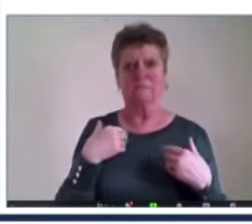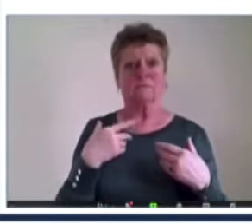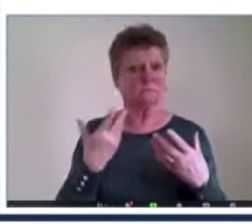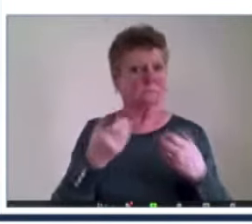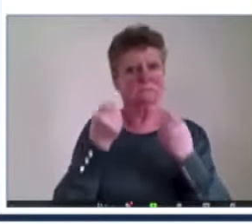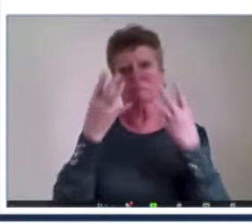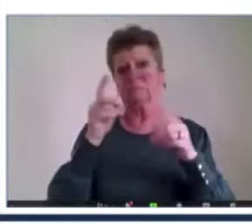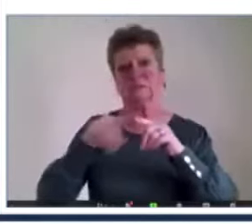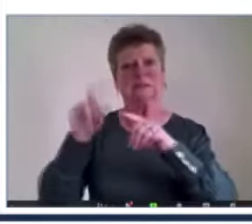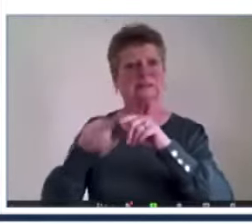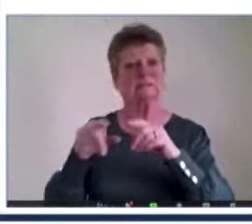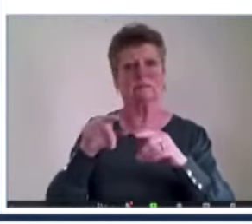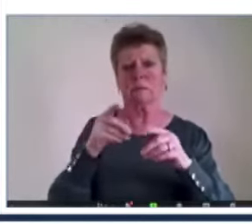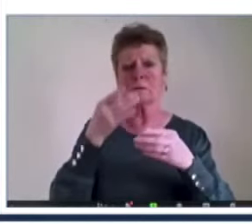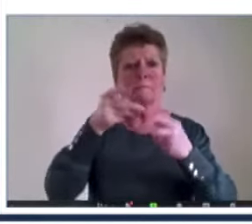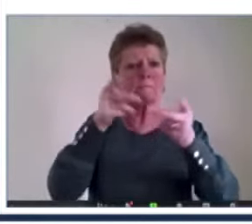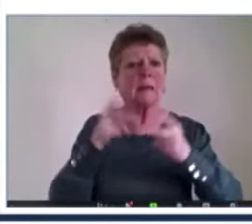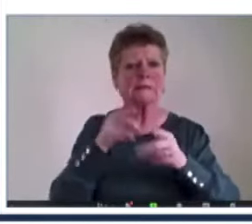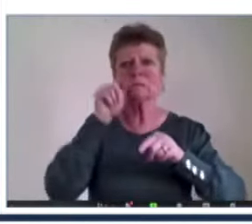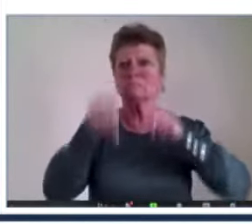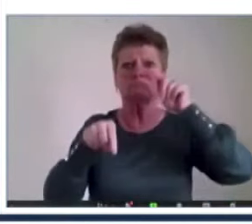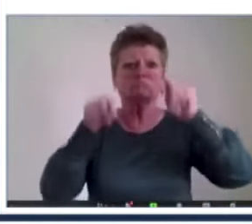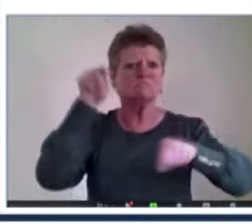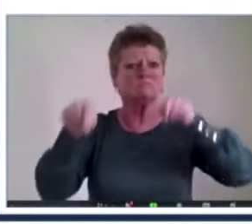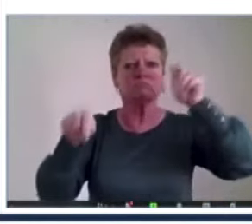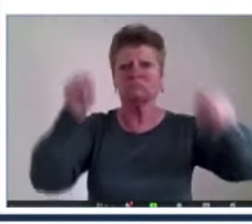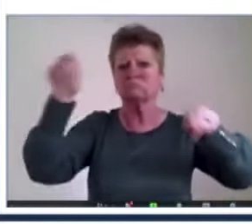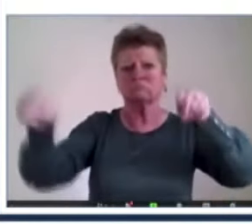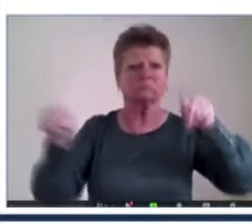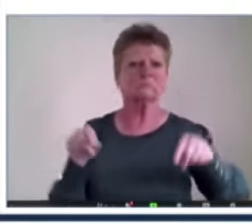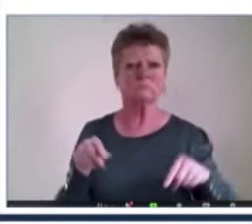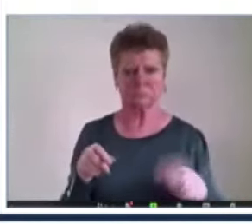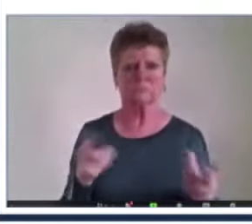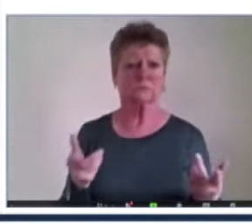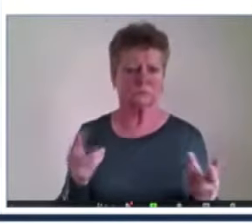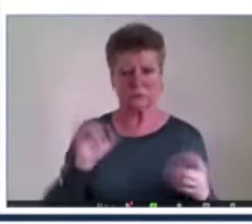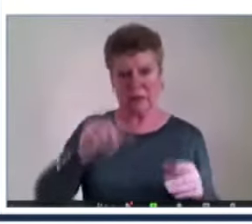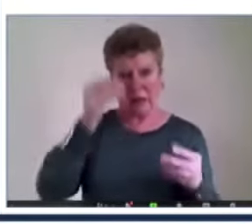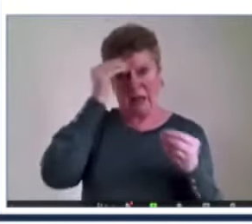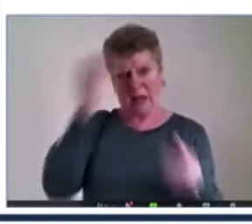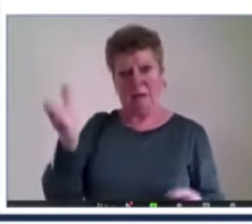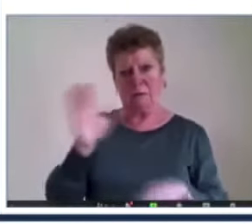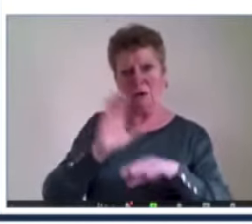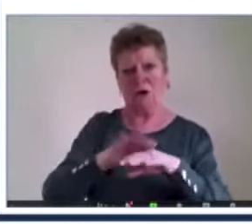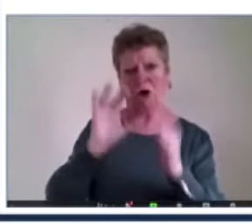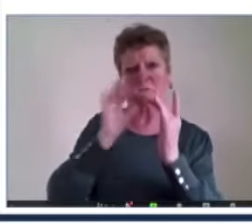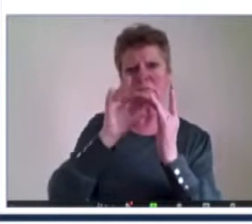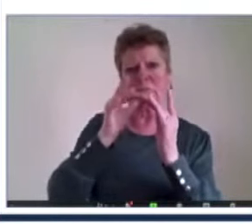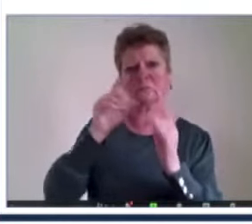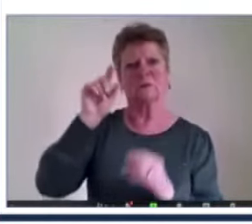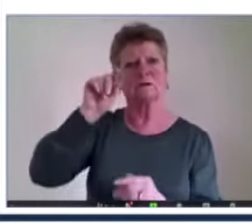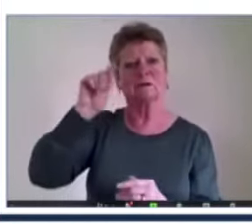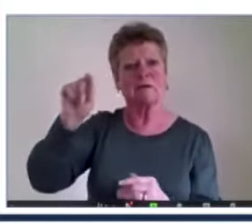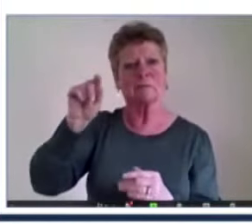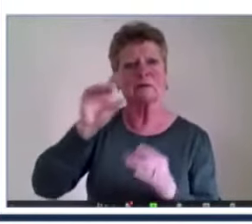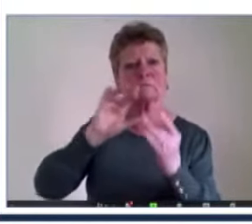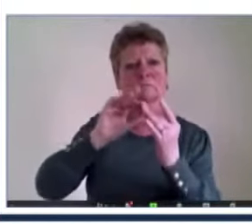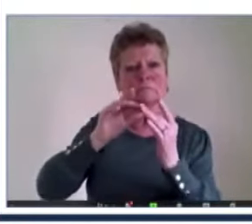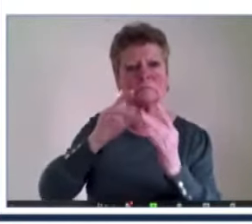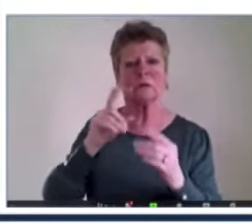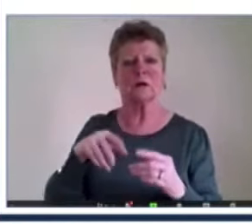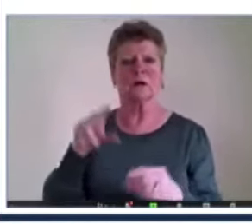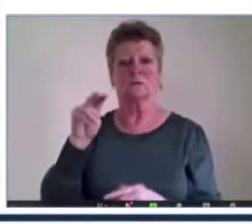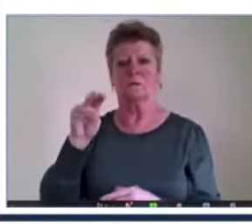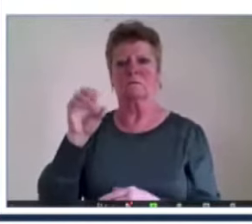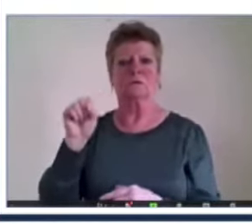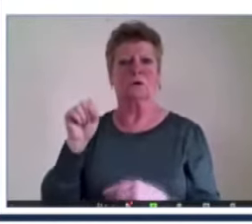number of community access points across the province. And again, all that information is on both the government and the Nova Scotia Health Authority